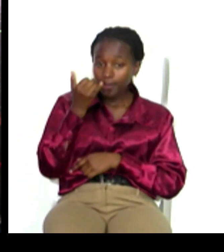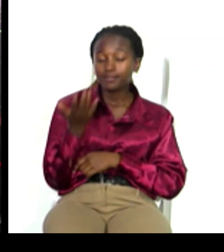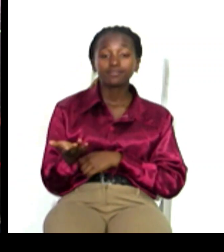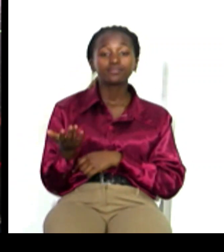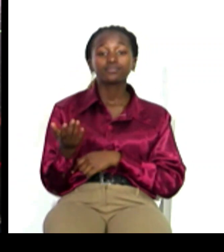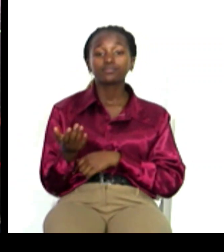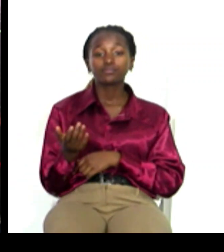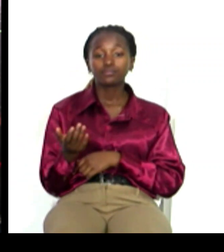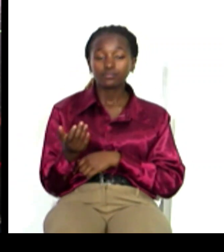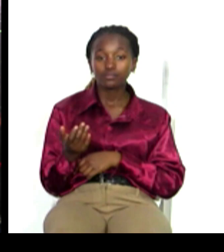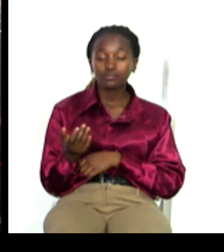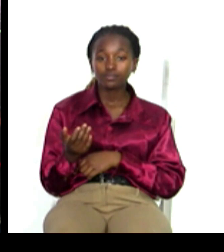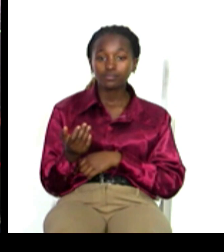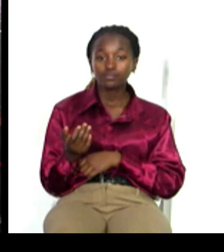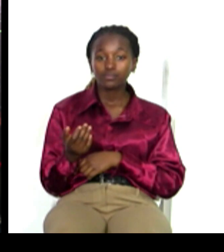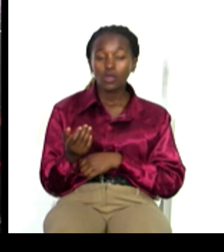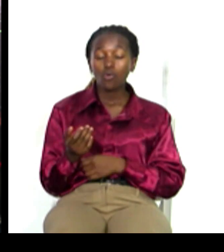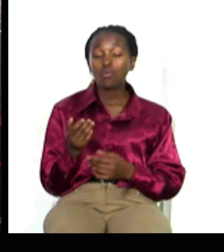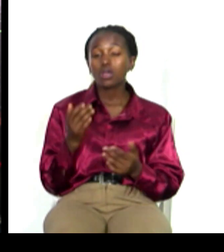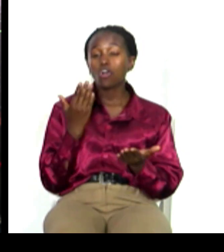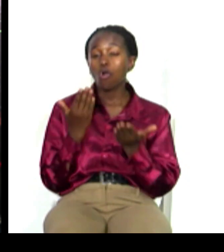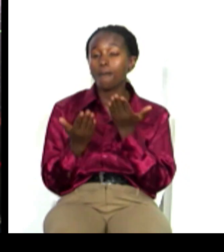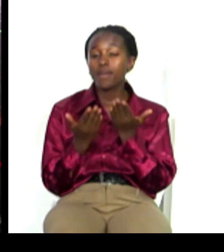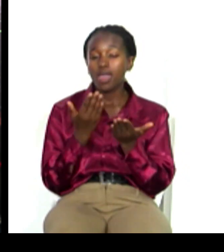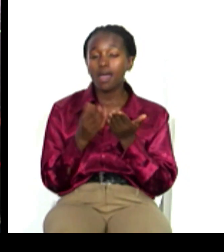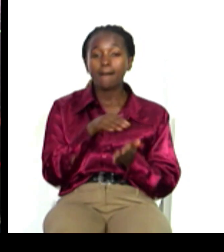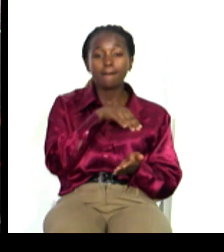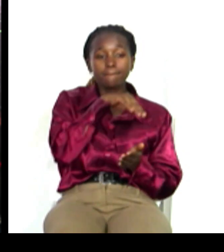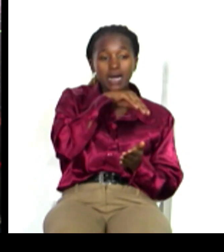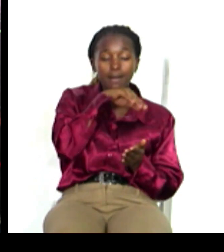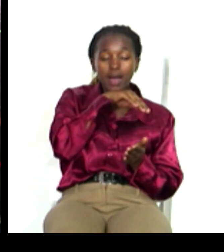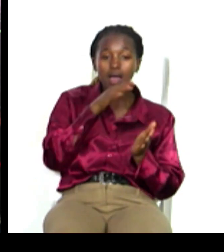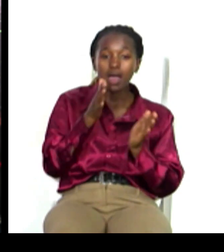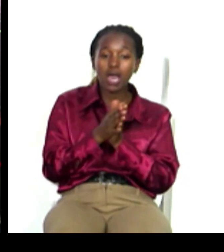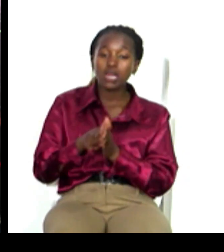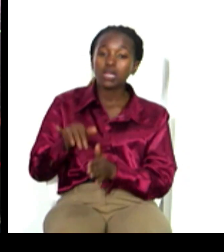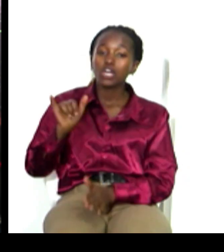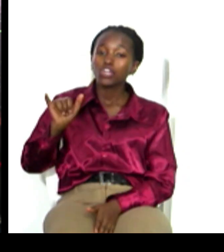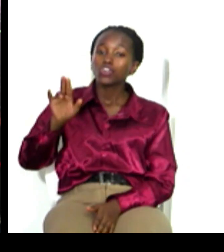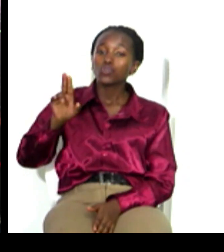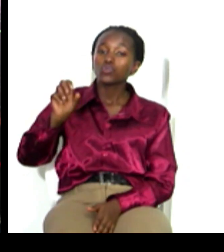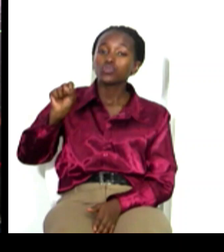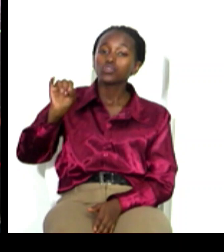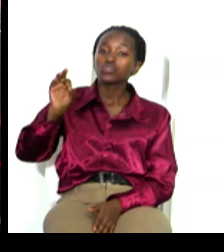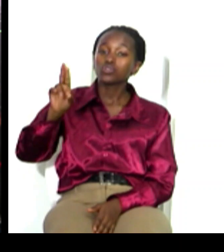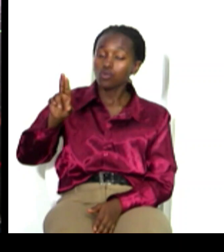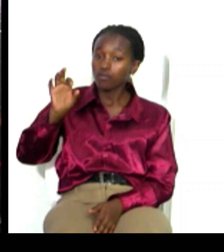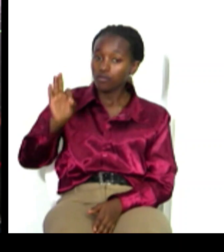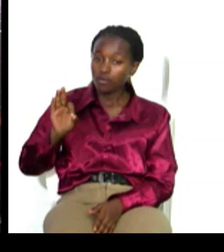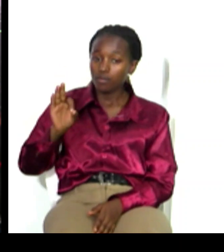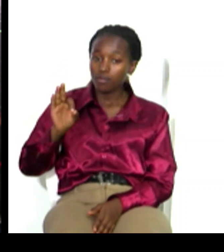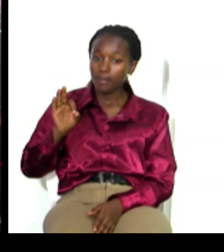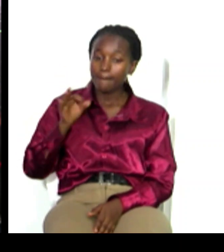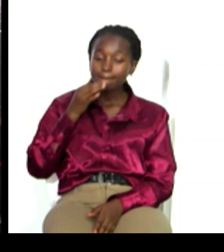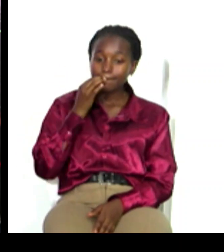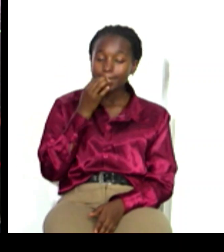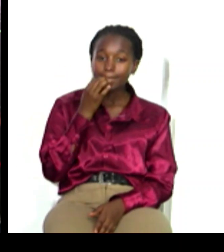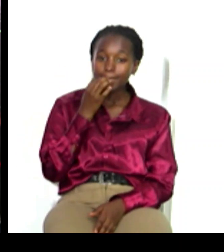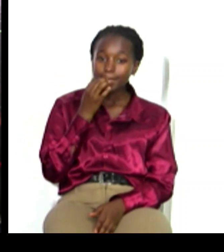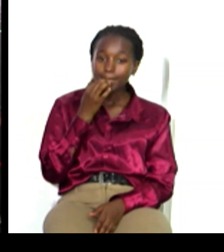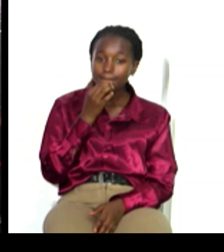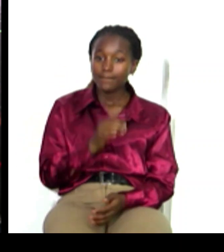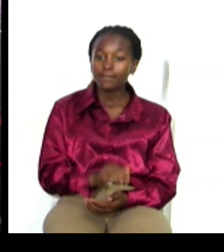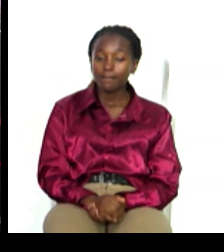that between Raila Amolo Odinga and Yusuf, the work rate of Raila, Yusuf is the gentleman